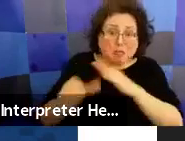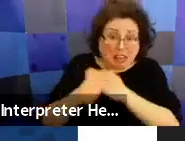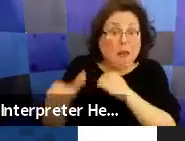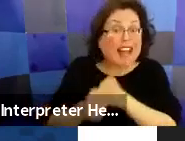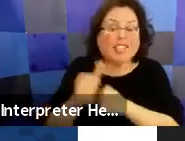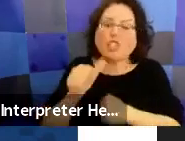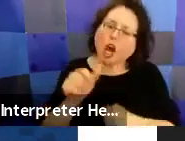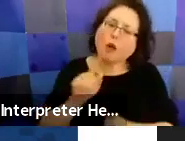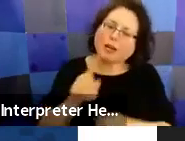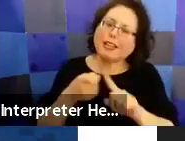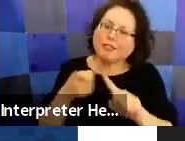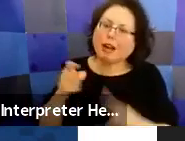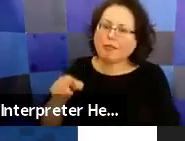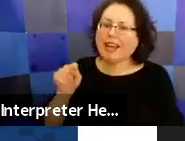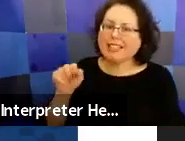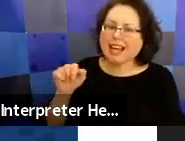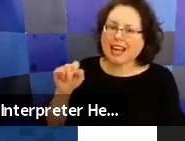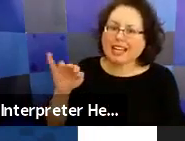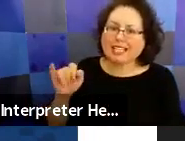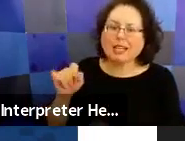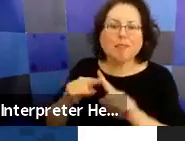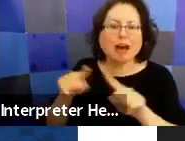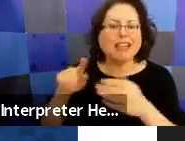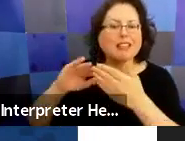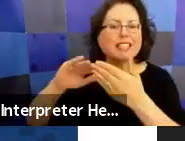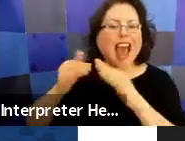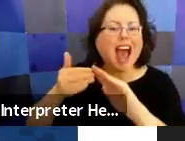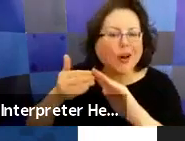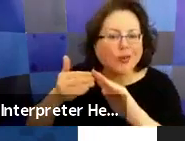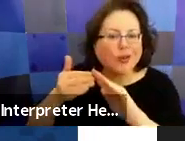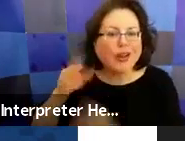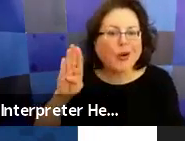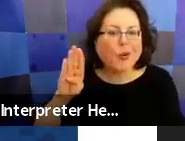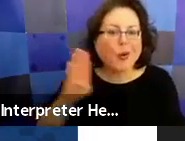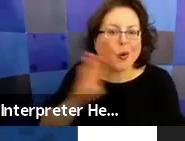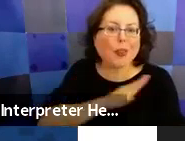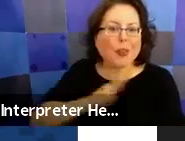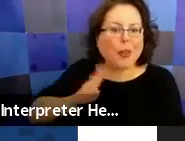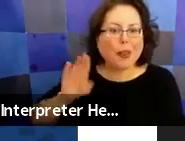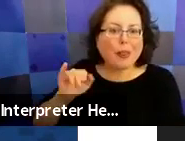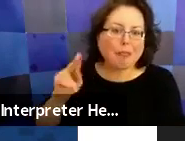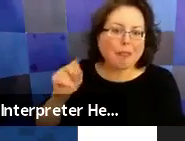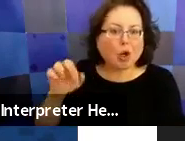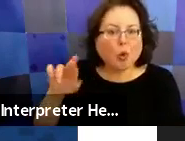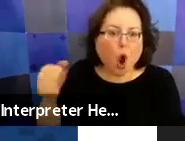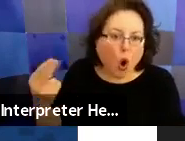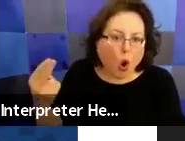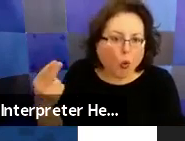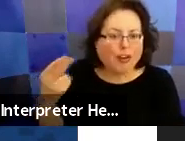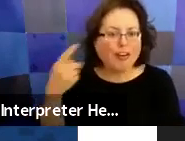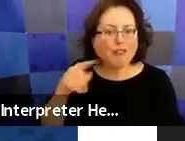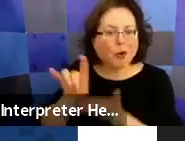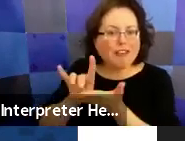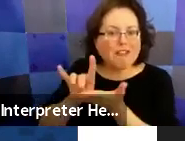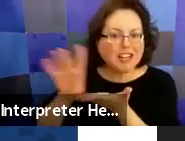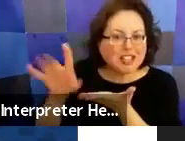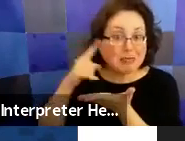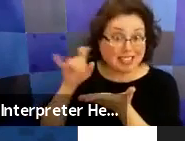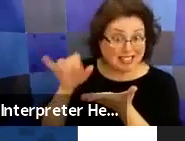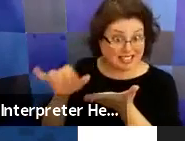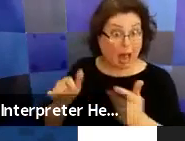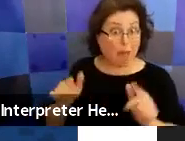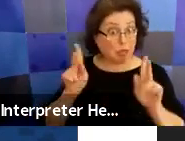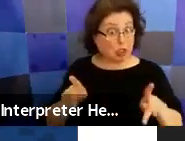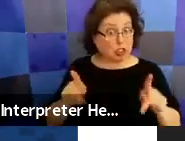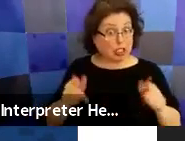the tenant, but by the municipality or the borough for eviction, because that person as a survivor